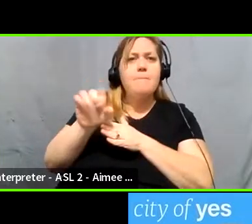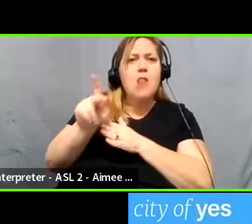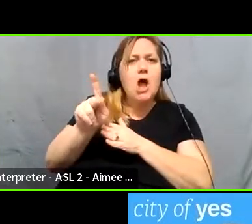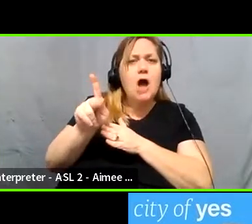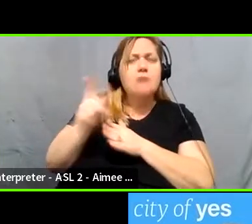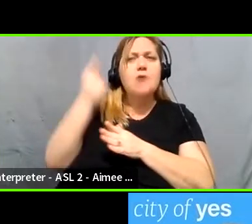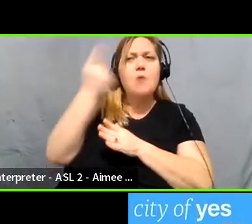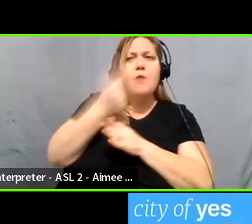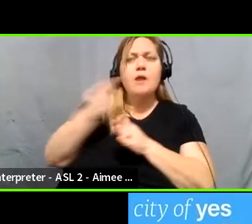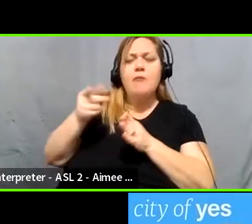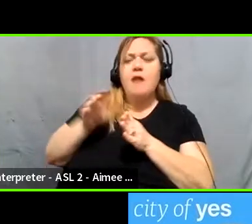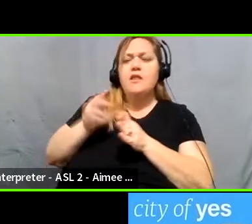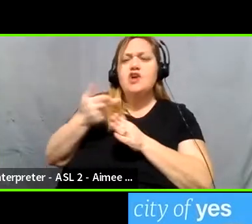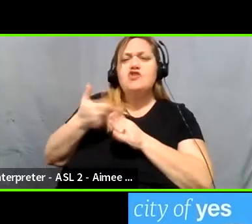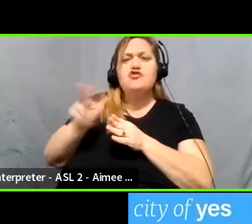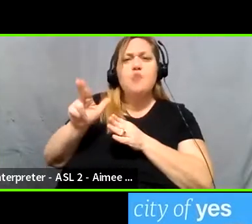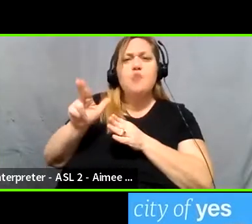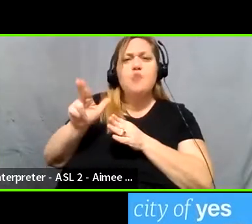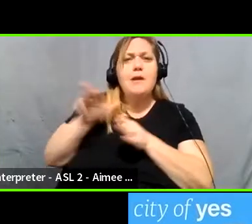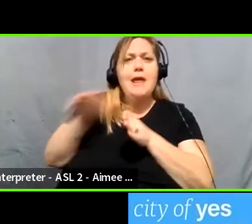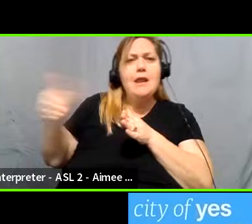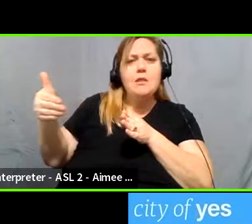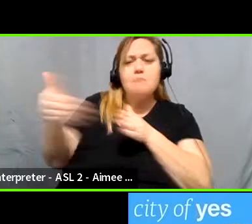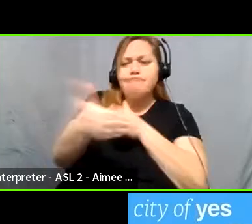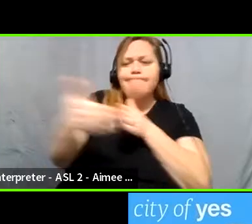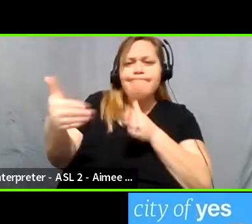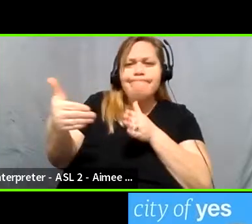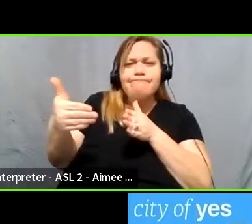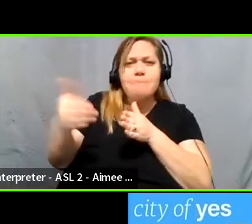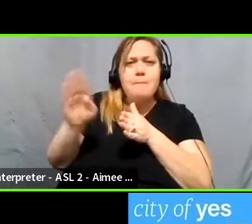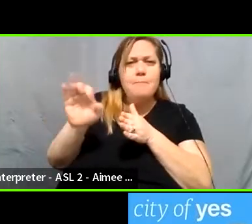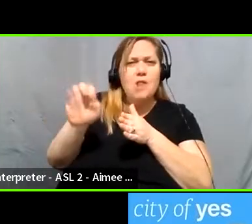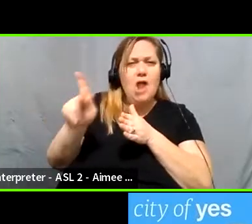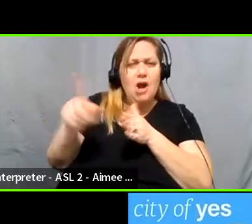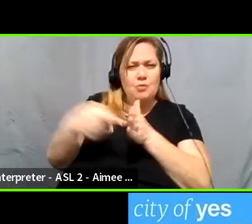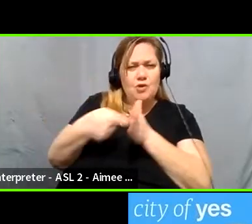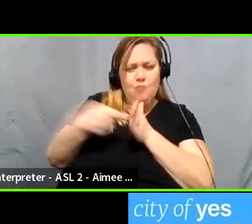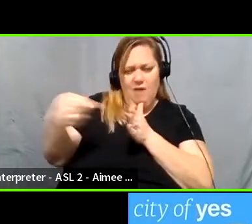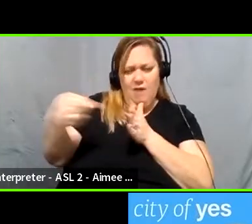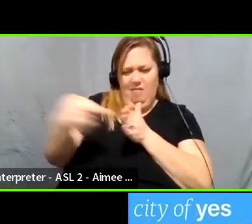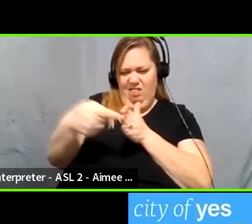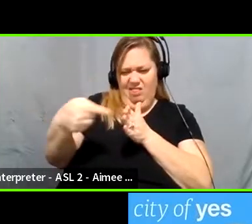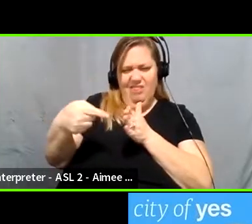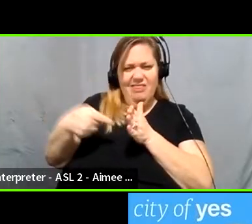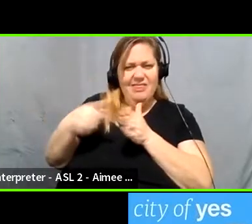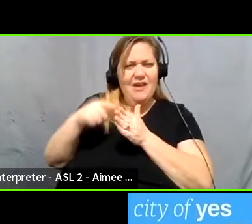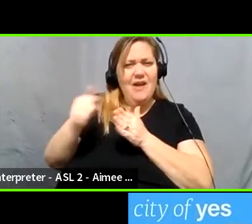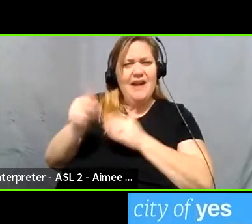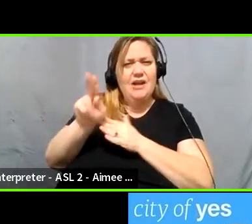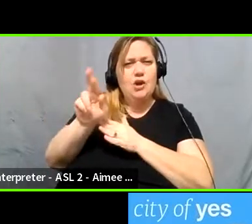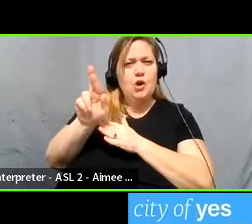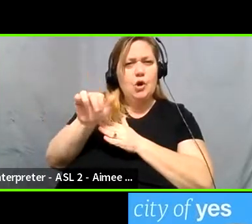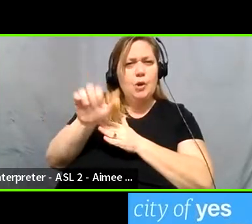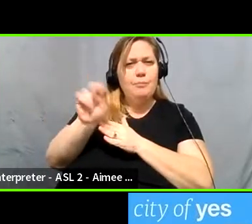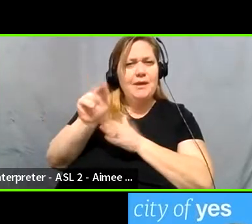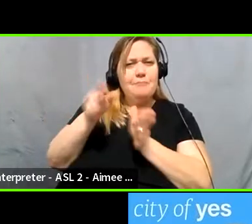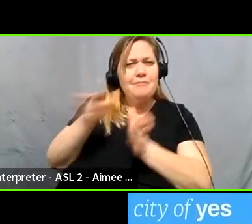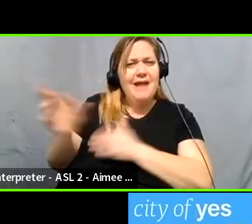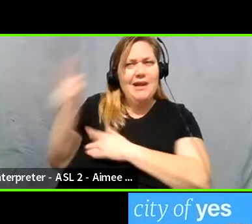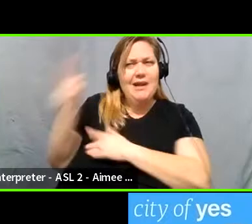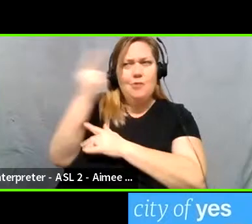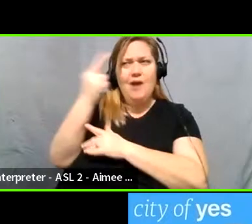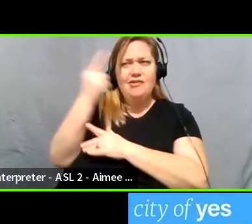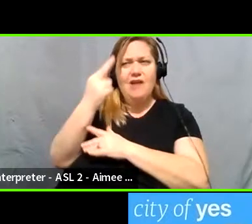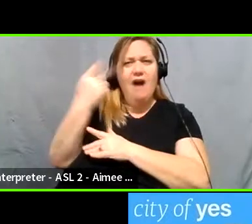end of the block requirement. Is there any urban planning rationale for that? What was the reason